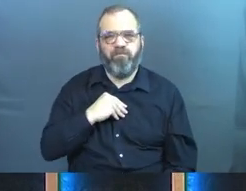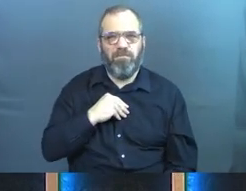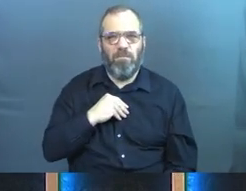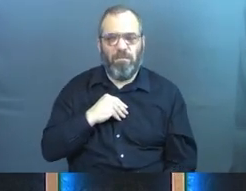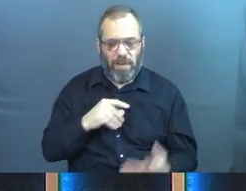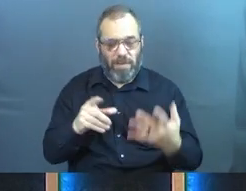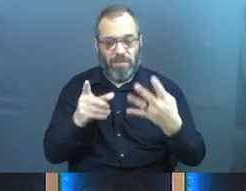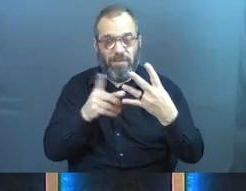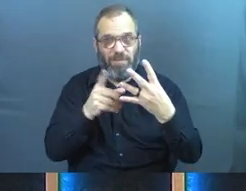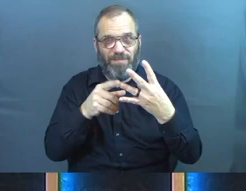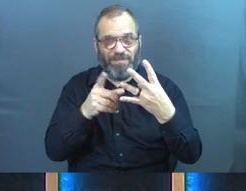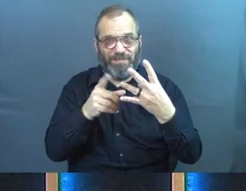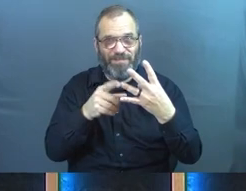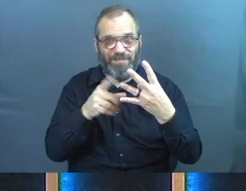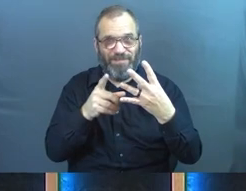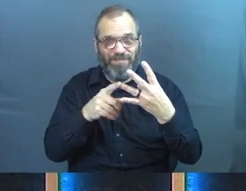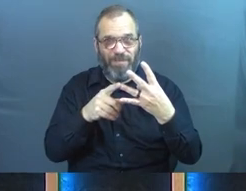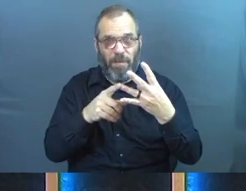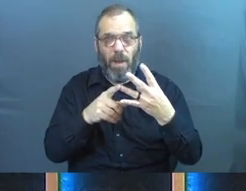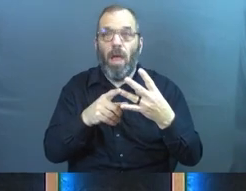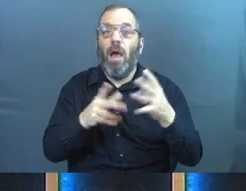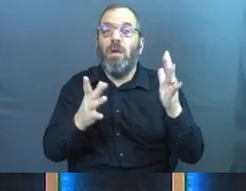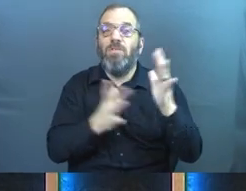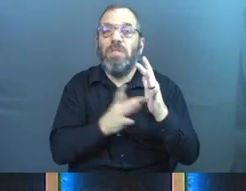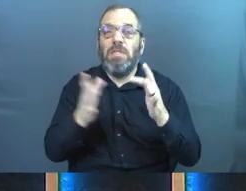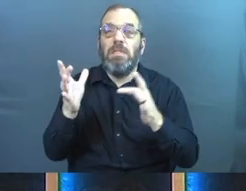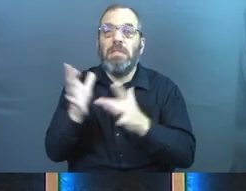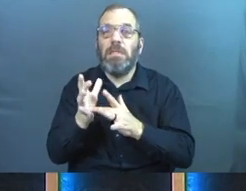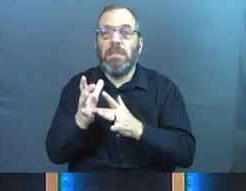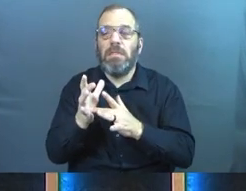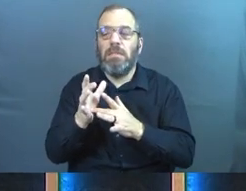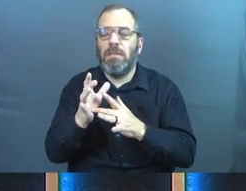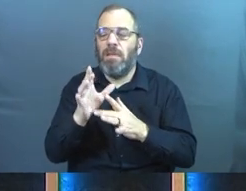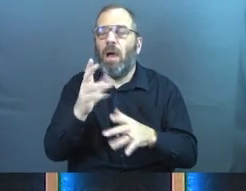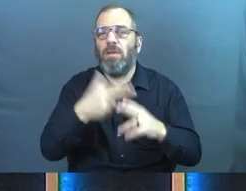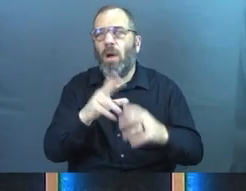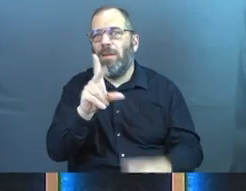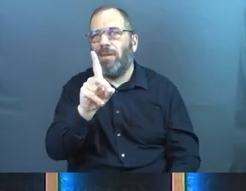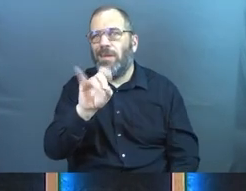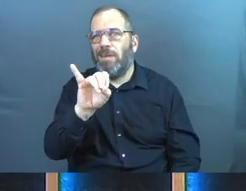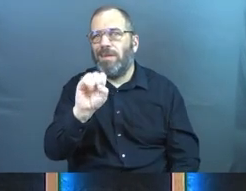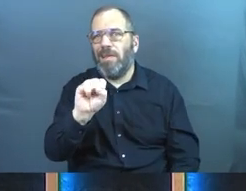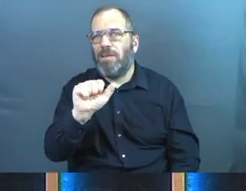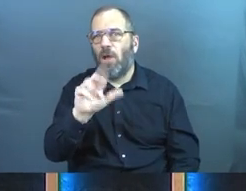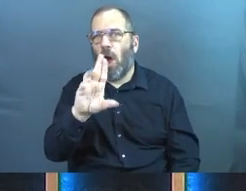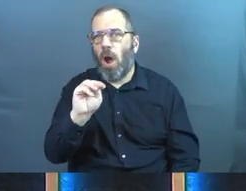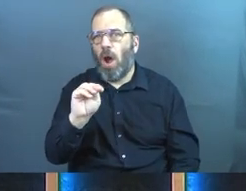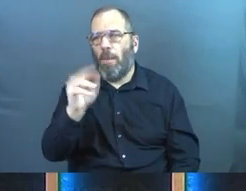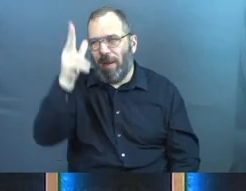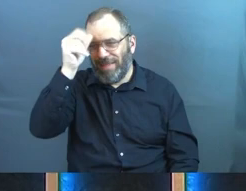Act 3, Jesus disarms Satan. And Satan did not see it coming.